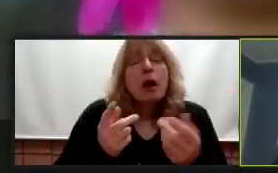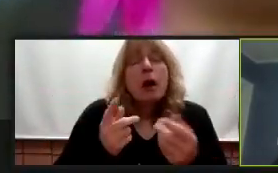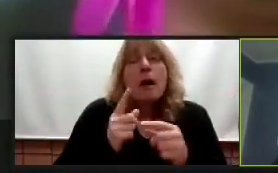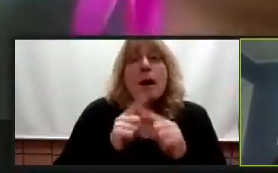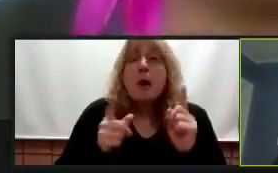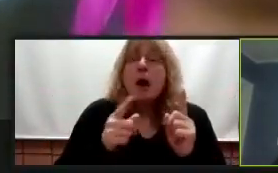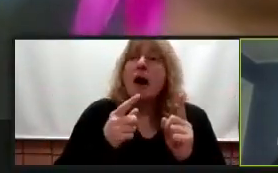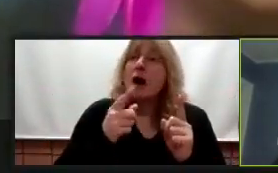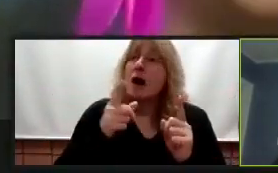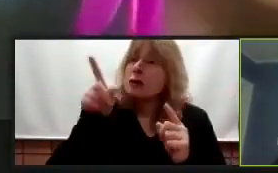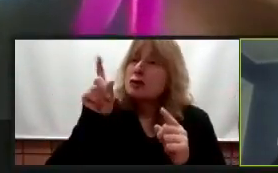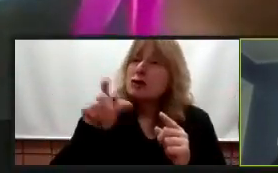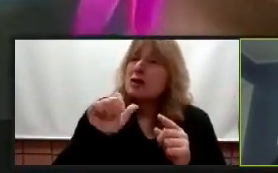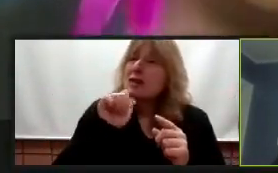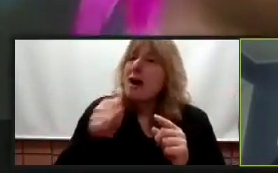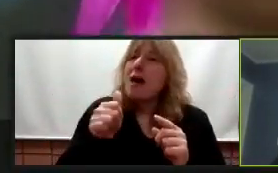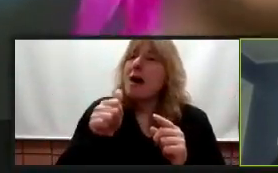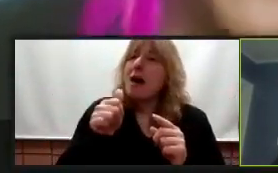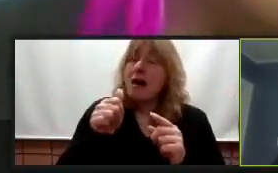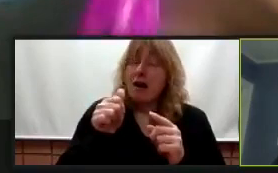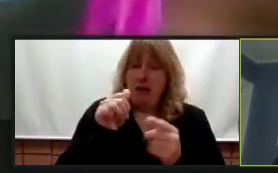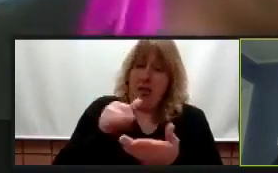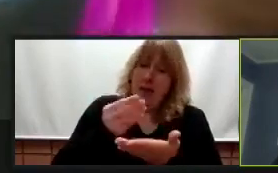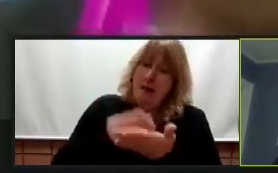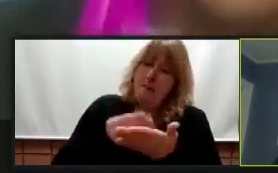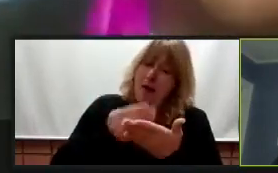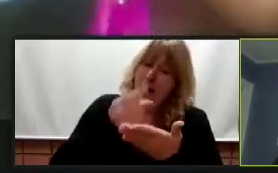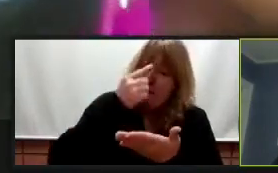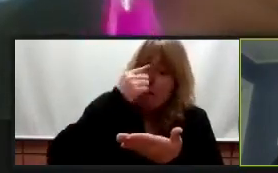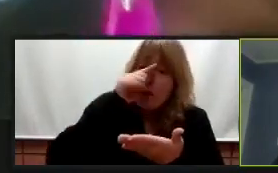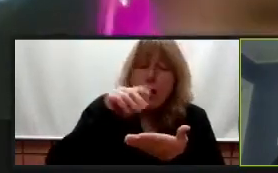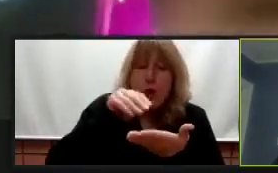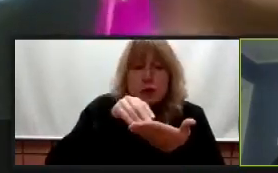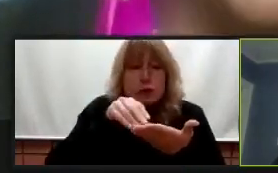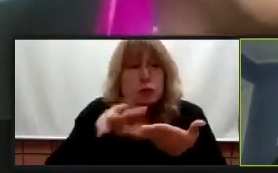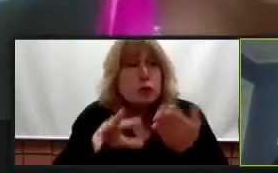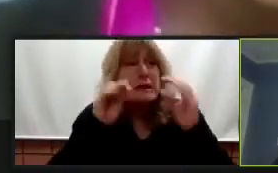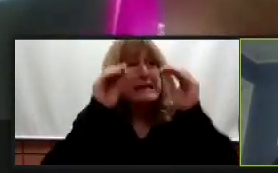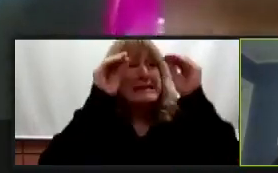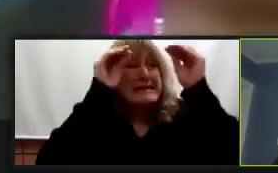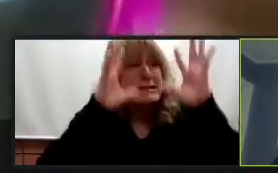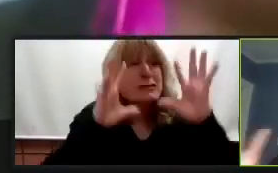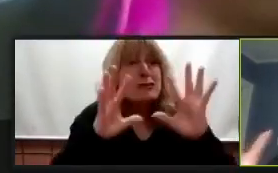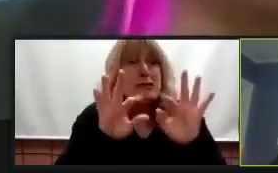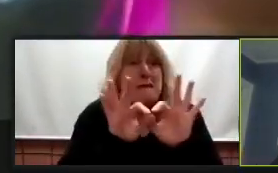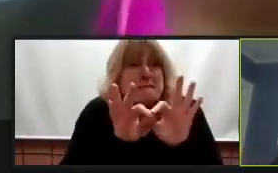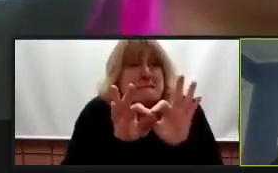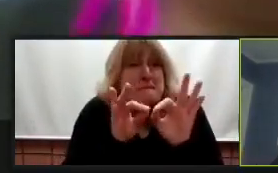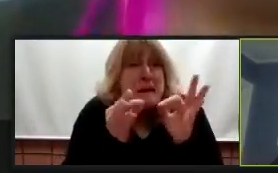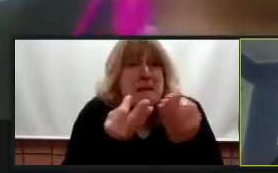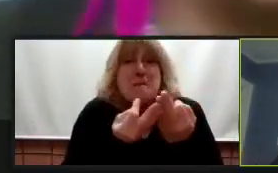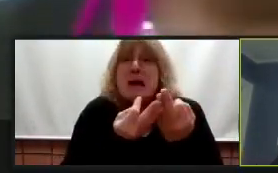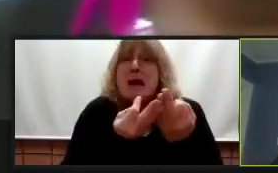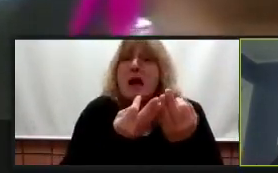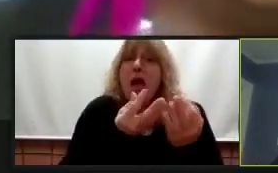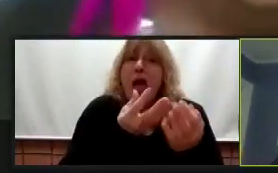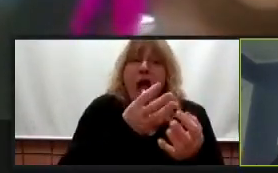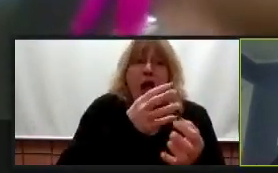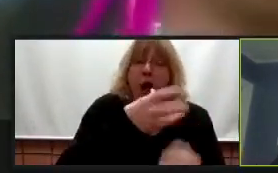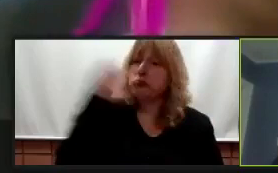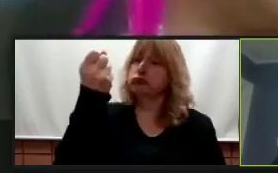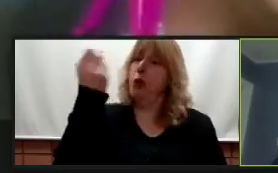the students, teachers, and families in the middle of this fight. These are much needed